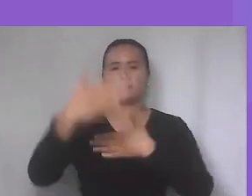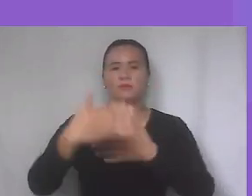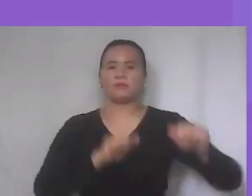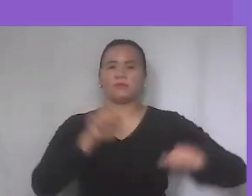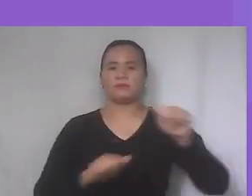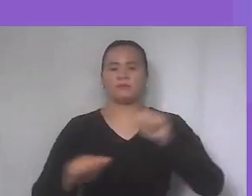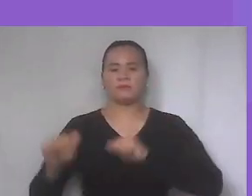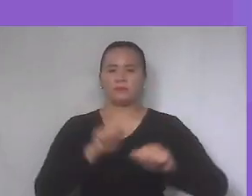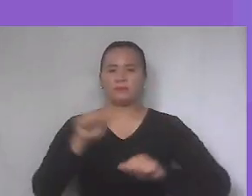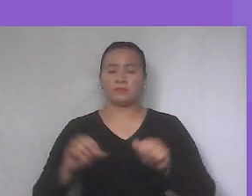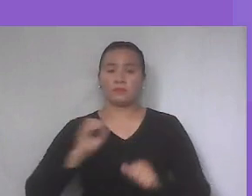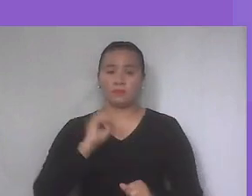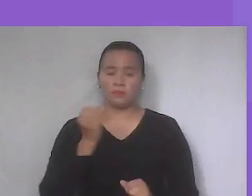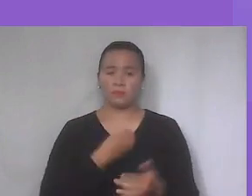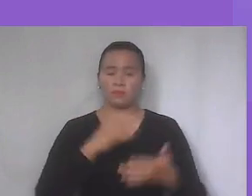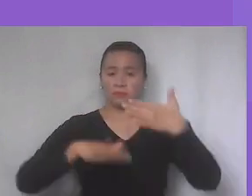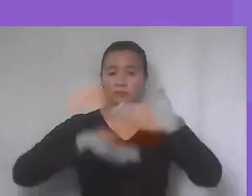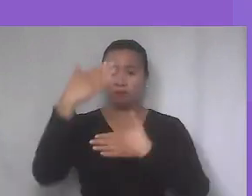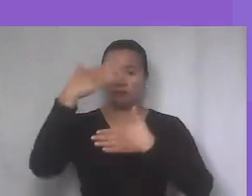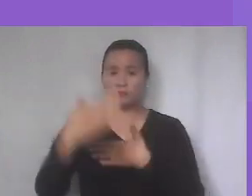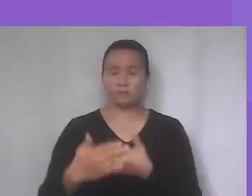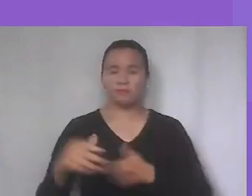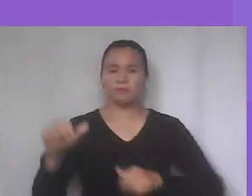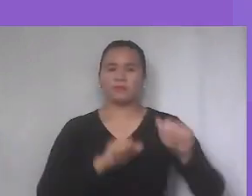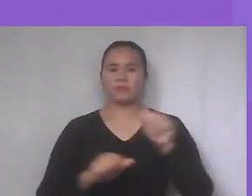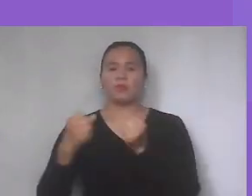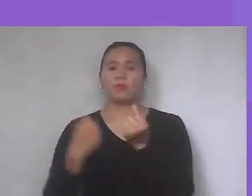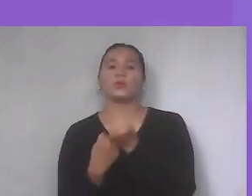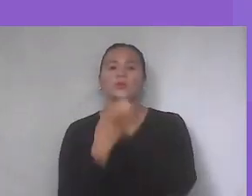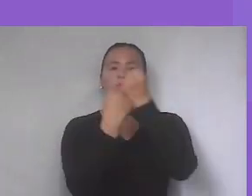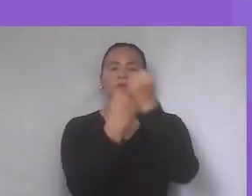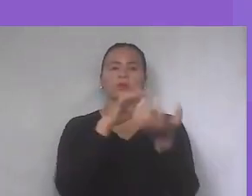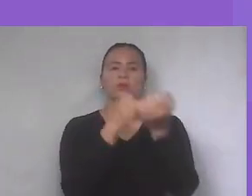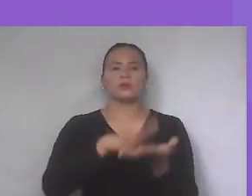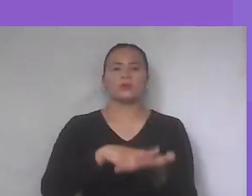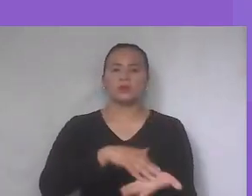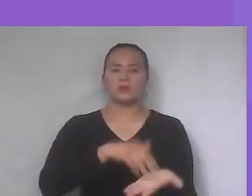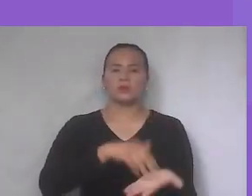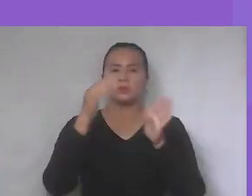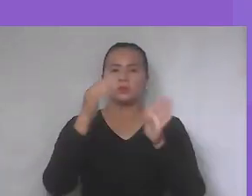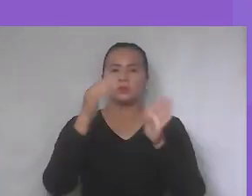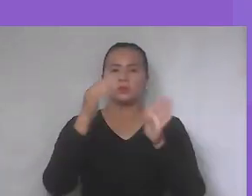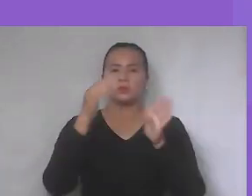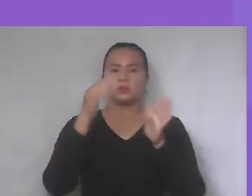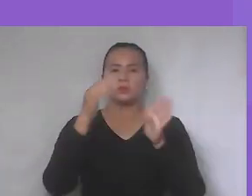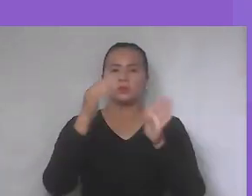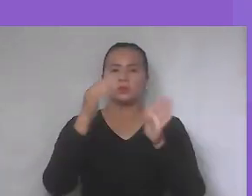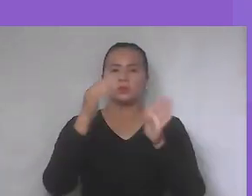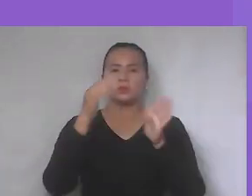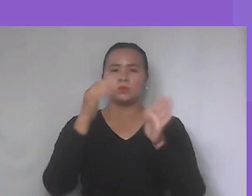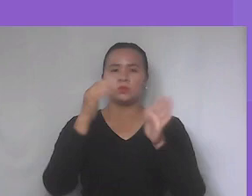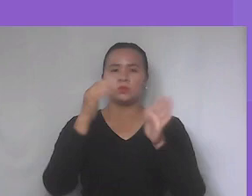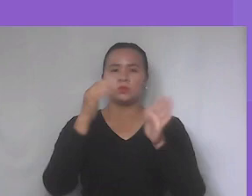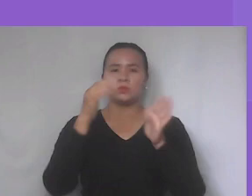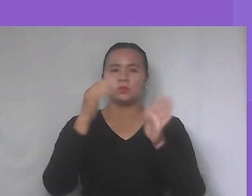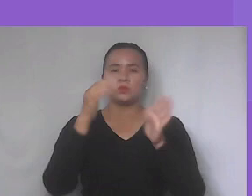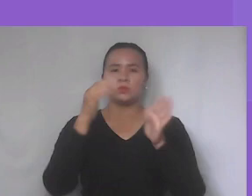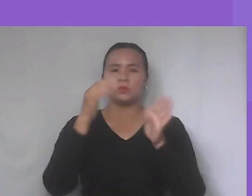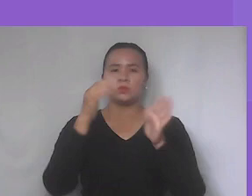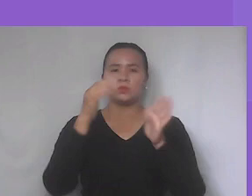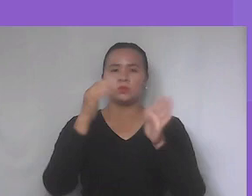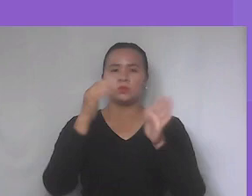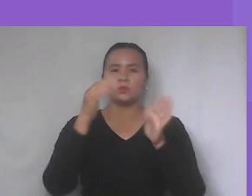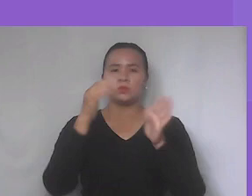Our next session is all about supporting students with challenges in reading and writing. This topic will